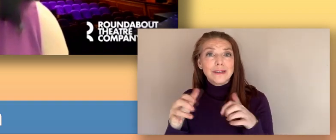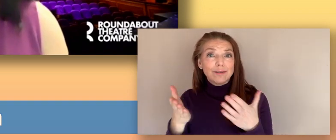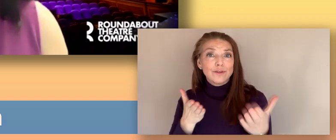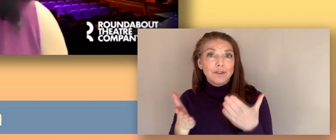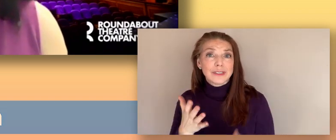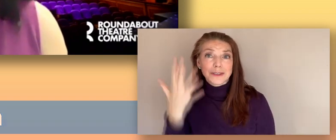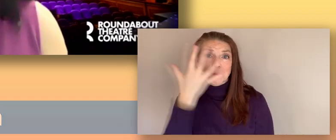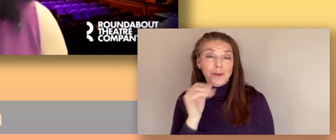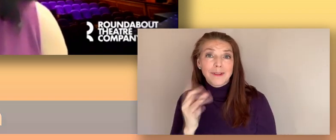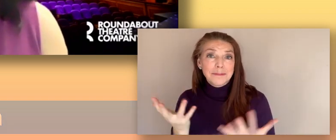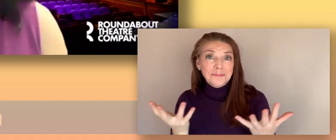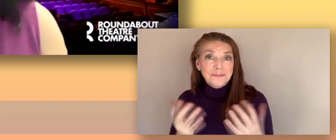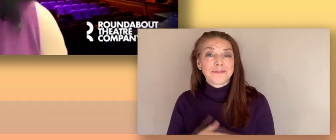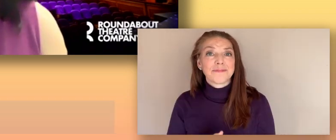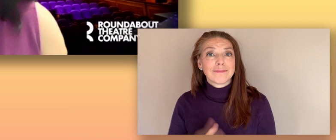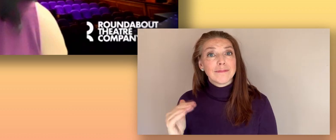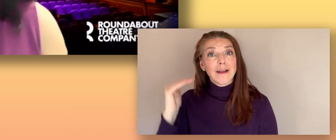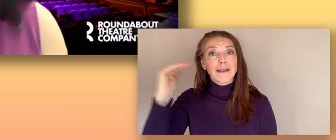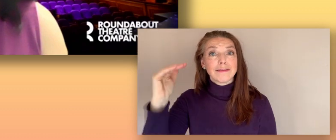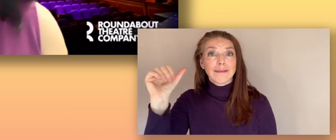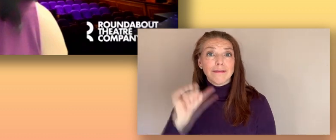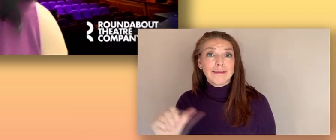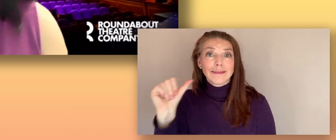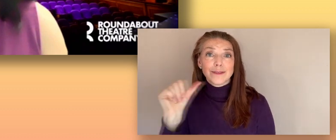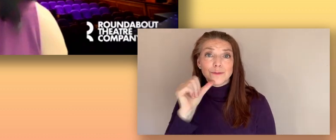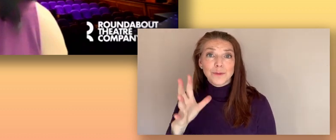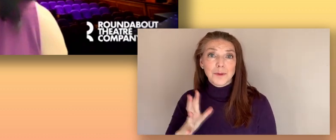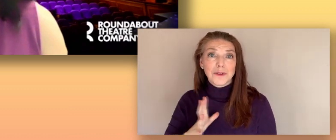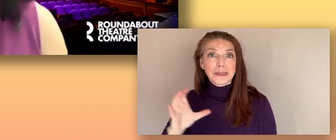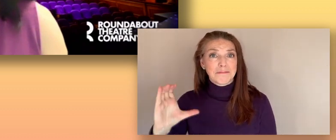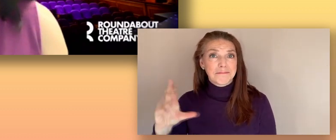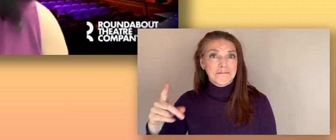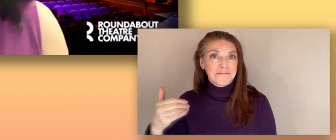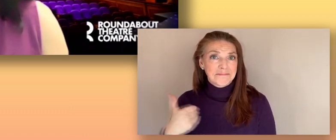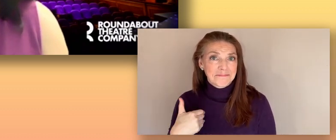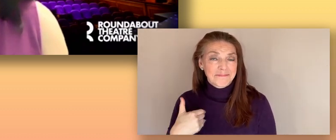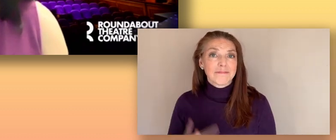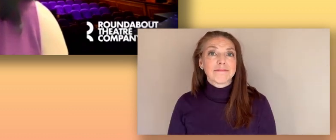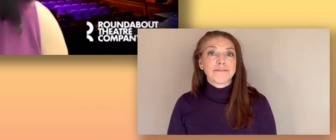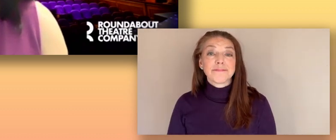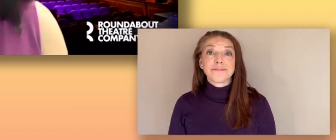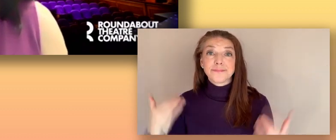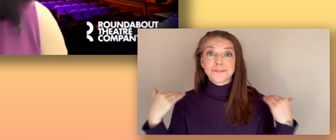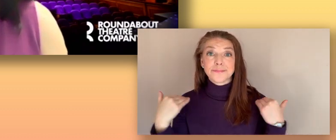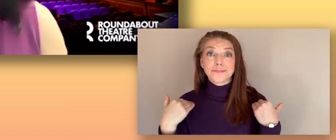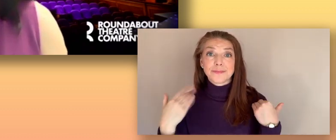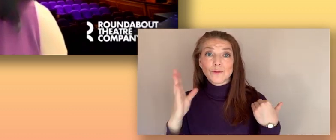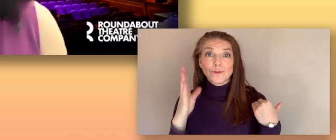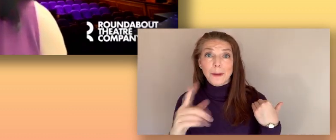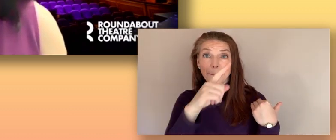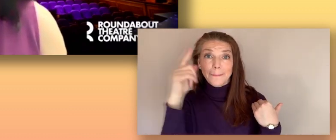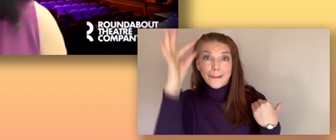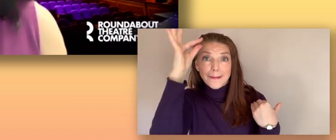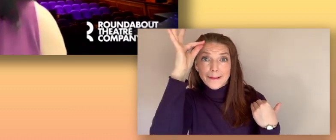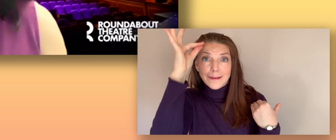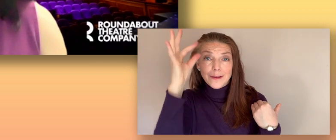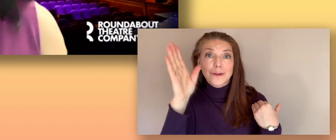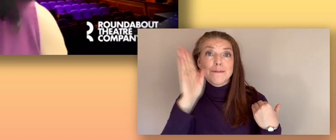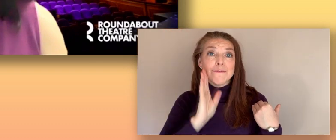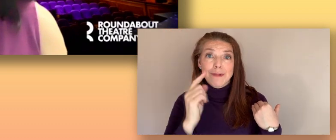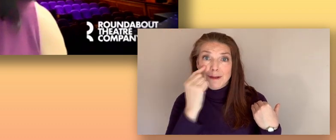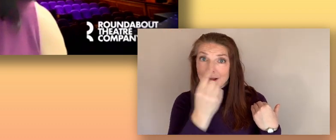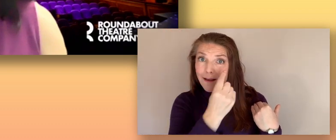description is as follows. I am an adult Asian woman with cerebral palsy. I have shoulder-length straight black hair, brown